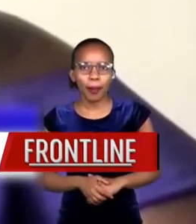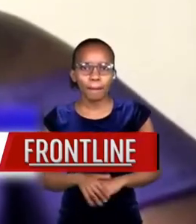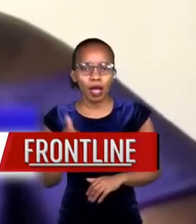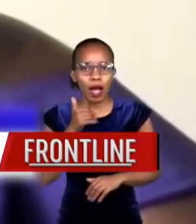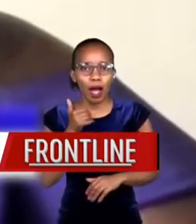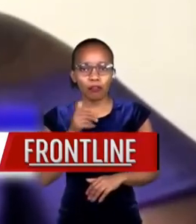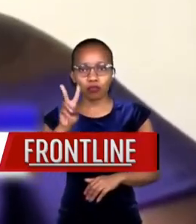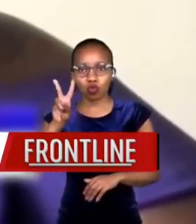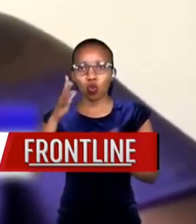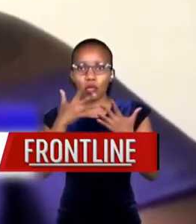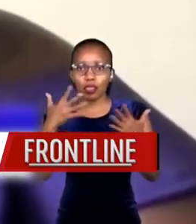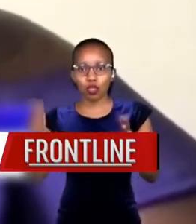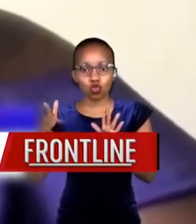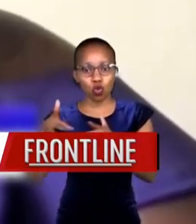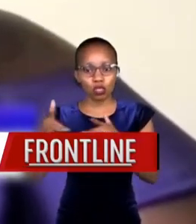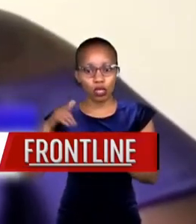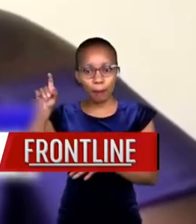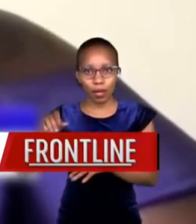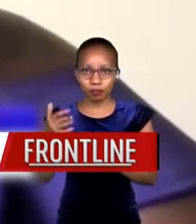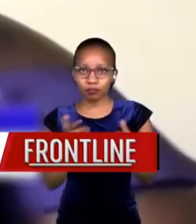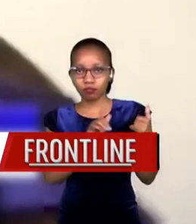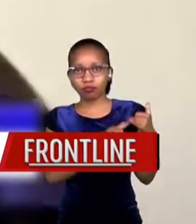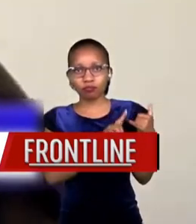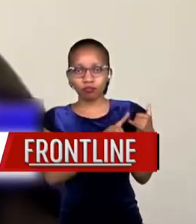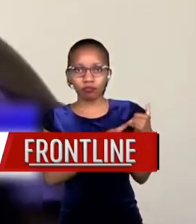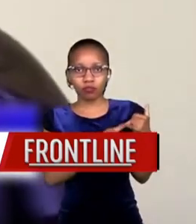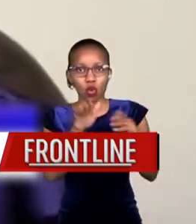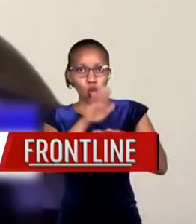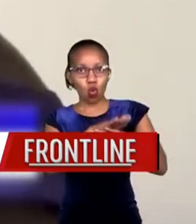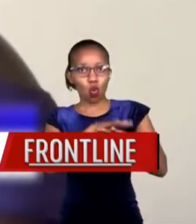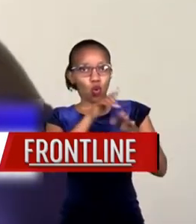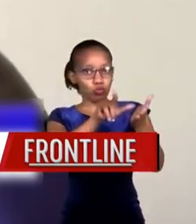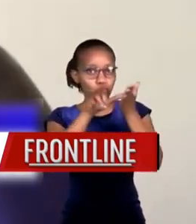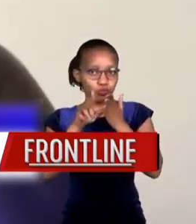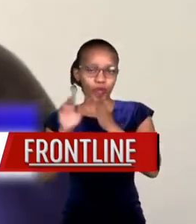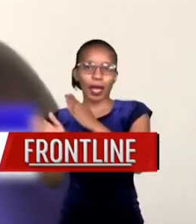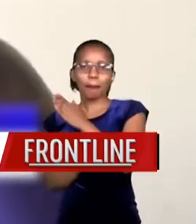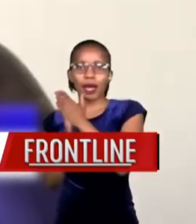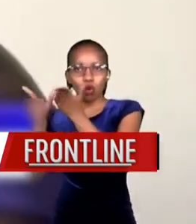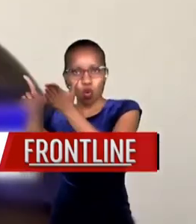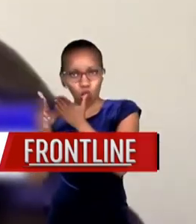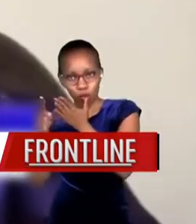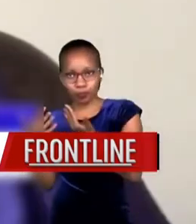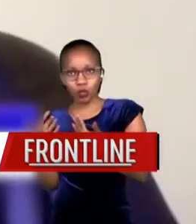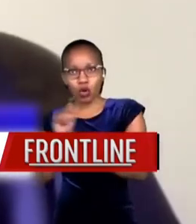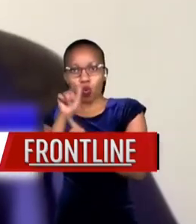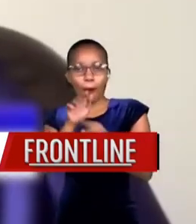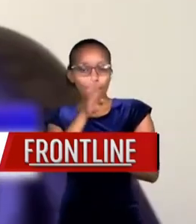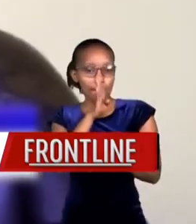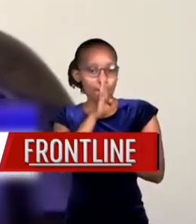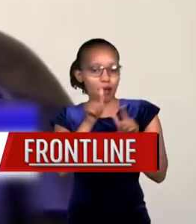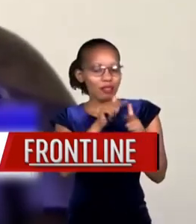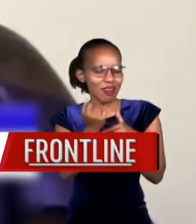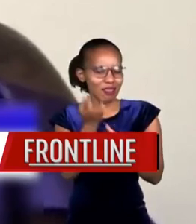two things to consider here. There is good debt and bad debt. Right? When you borrow, you have